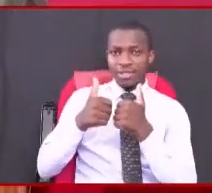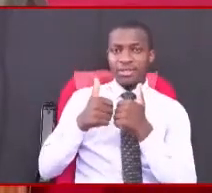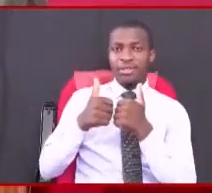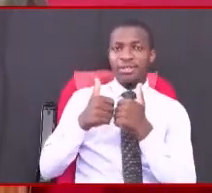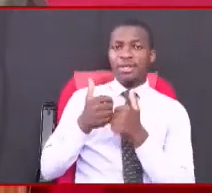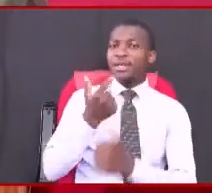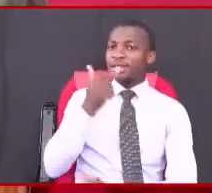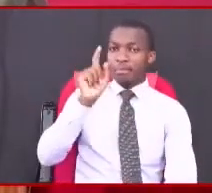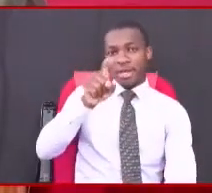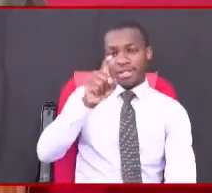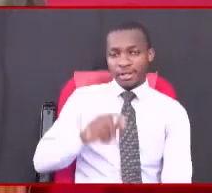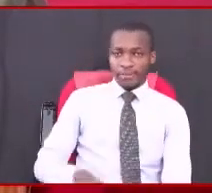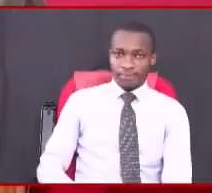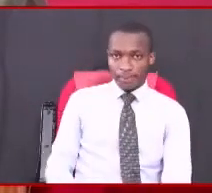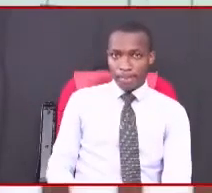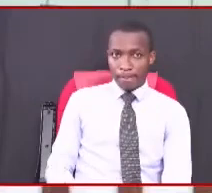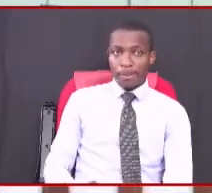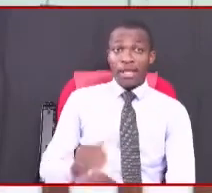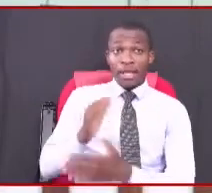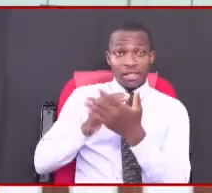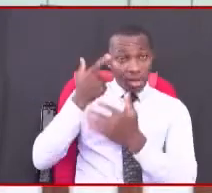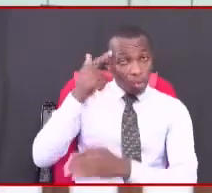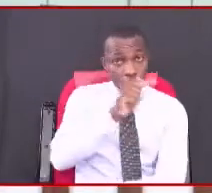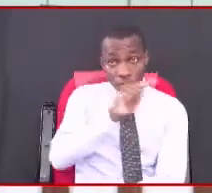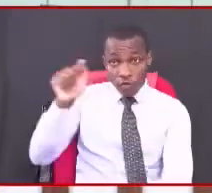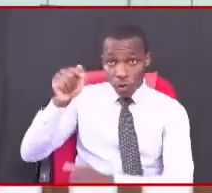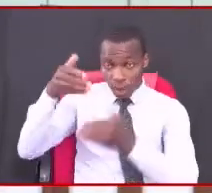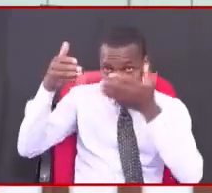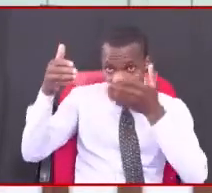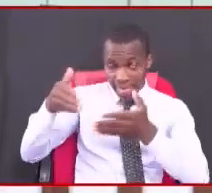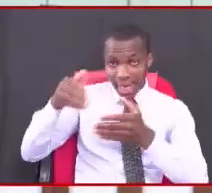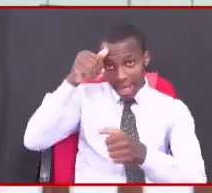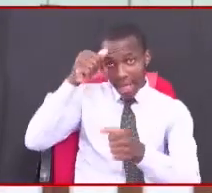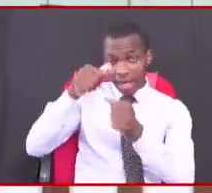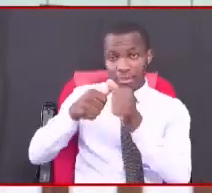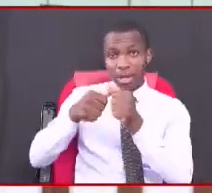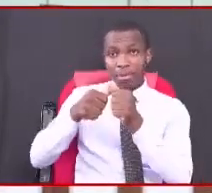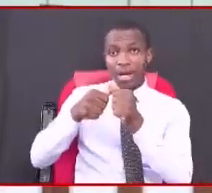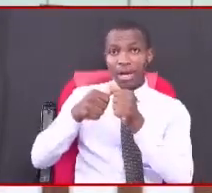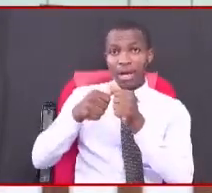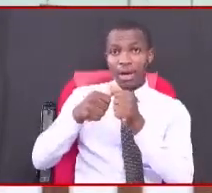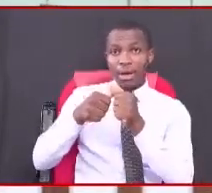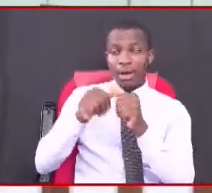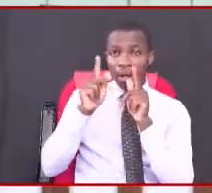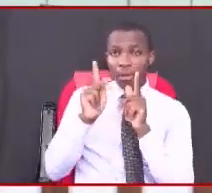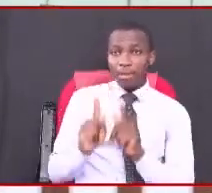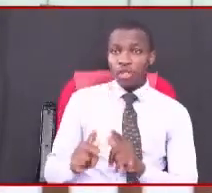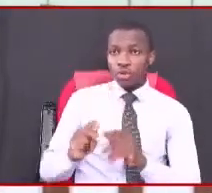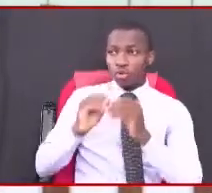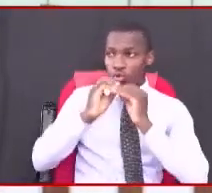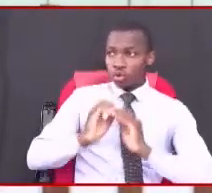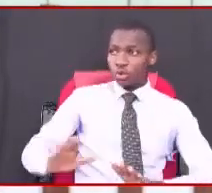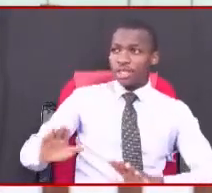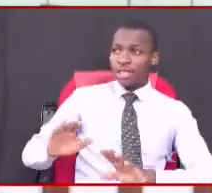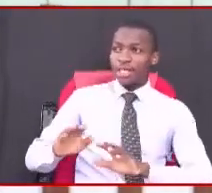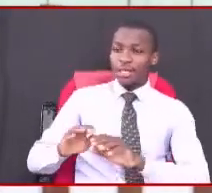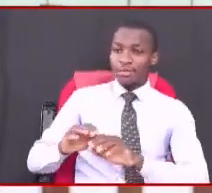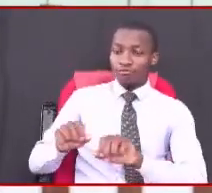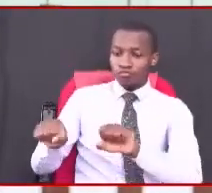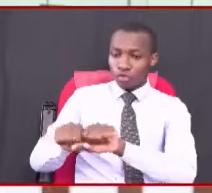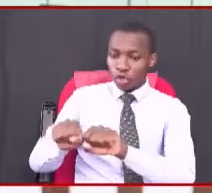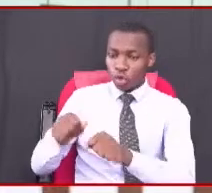without saying. And some of you are there. I remember Penny losing your shoe when you were trying to run when it rained very